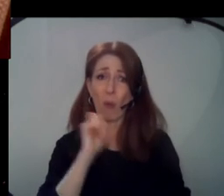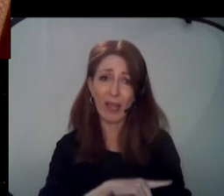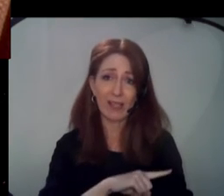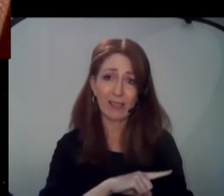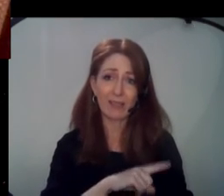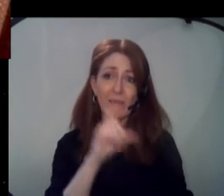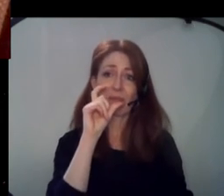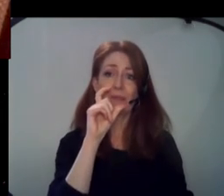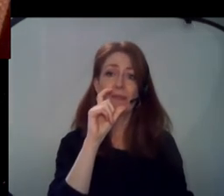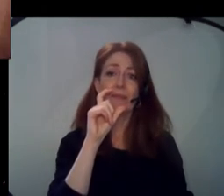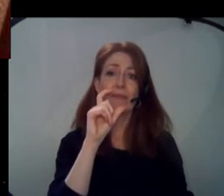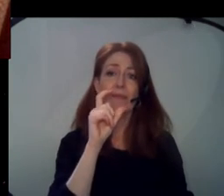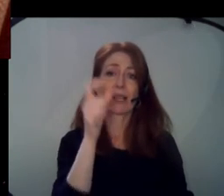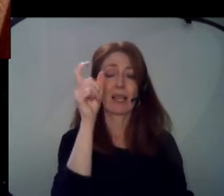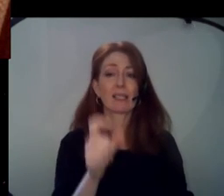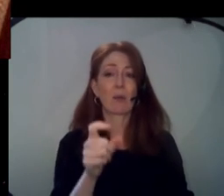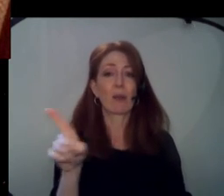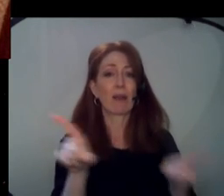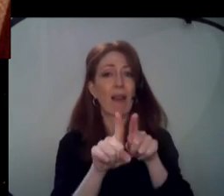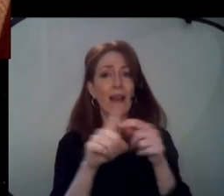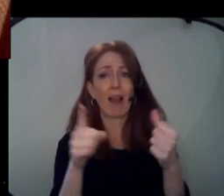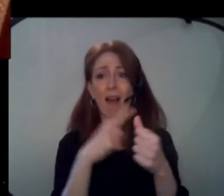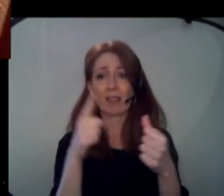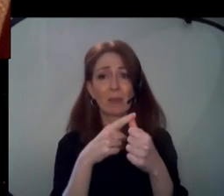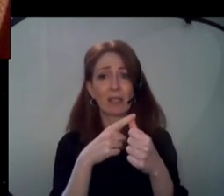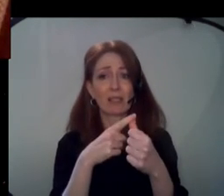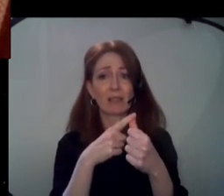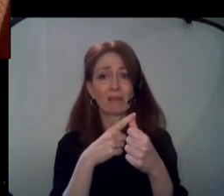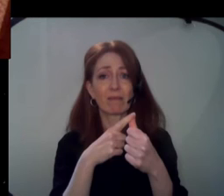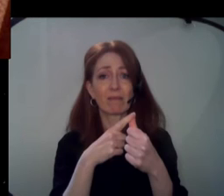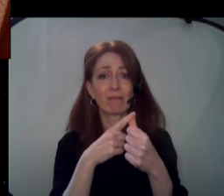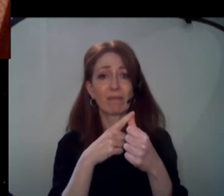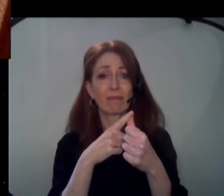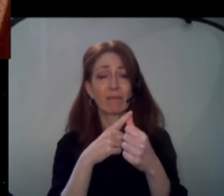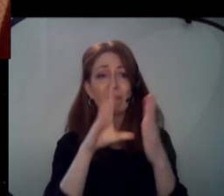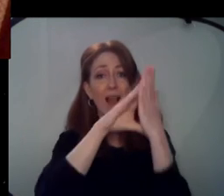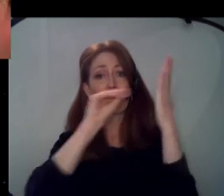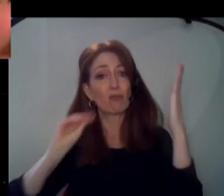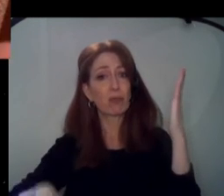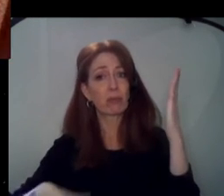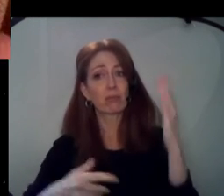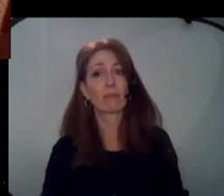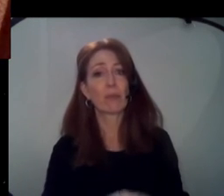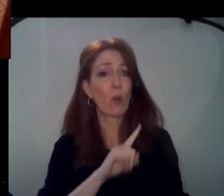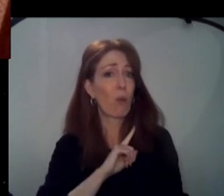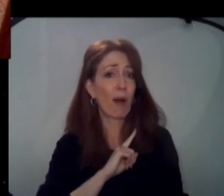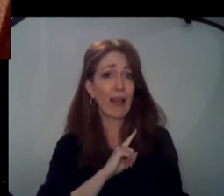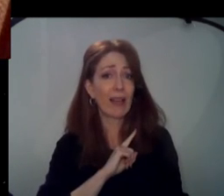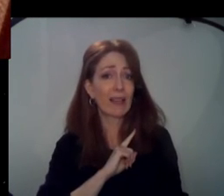Caravaggio, that someone like Artemisia Gentileschi got left out of the earth because she was so good